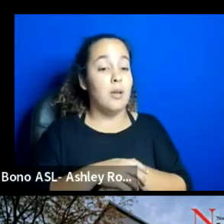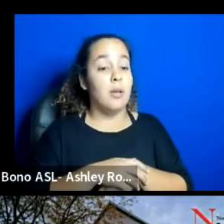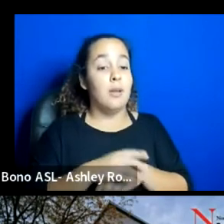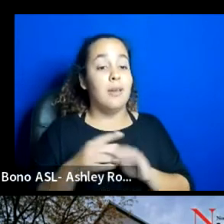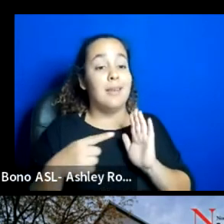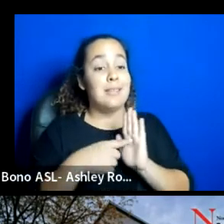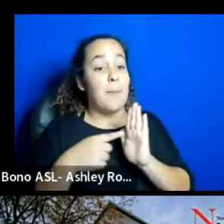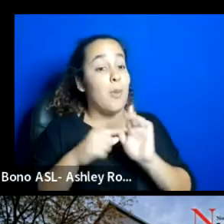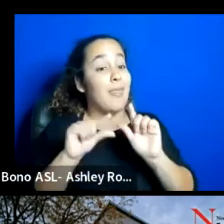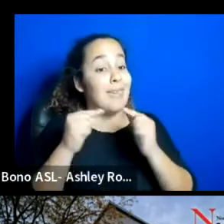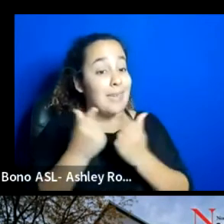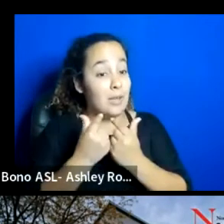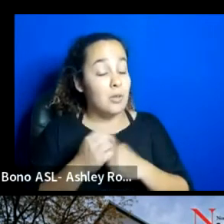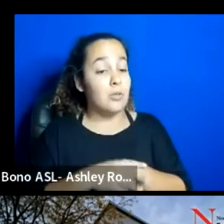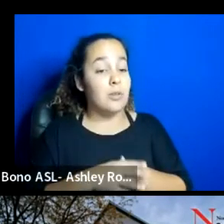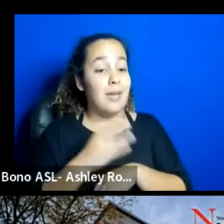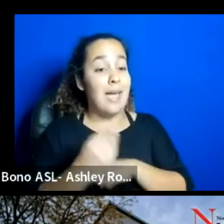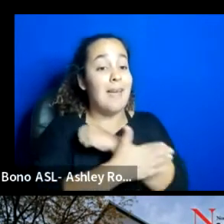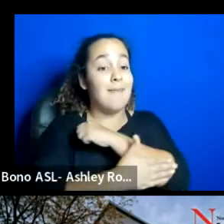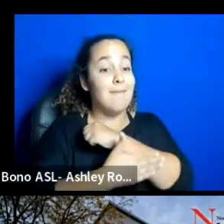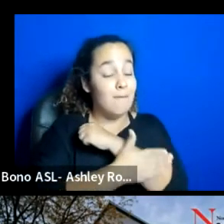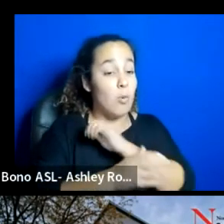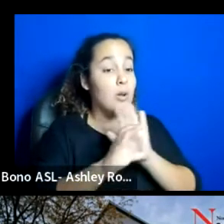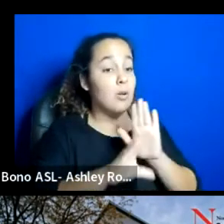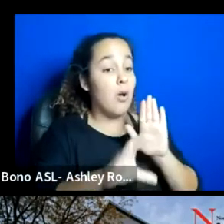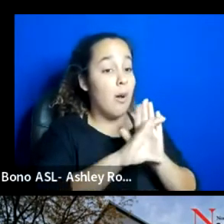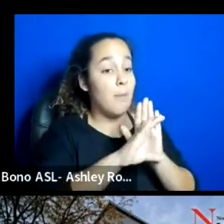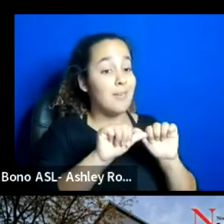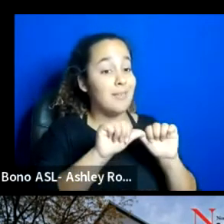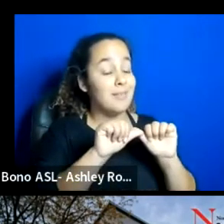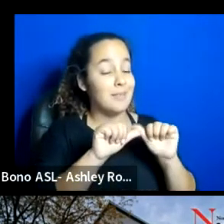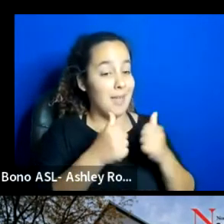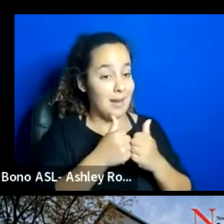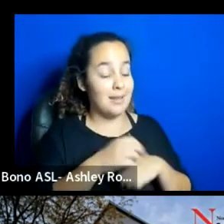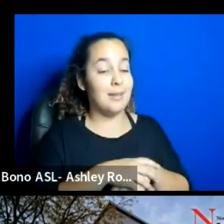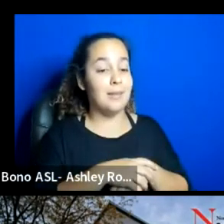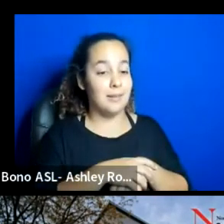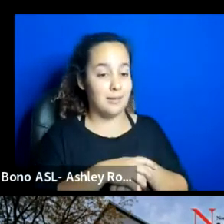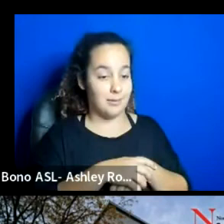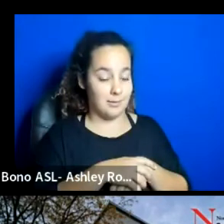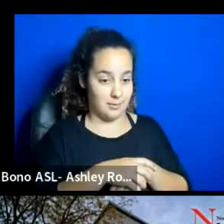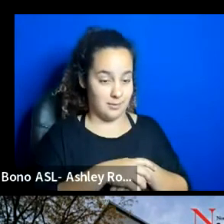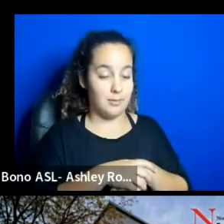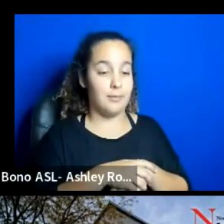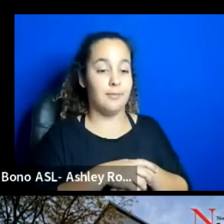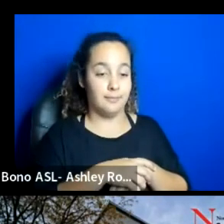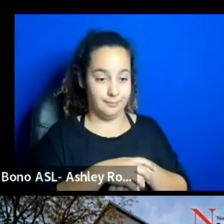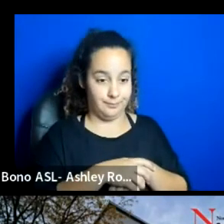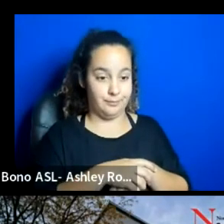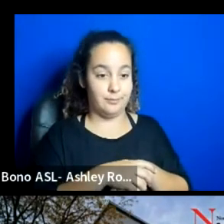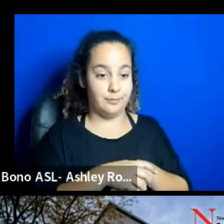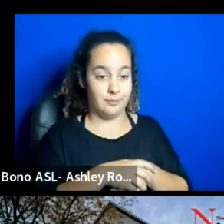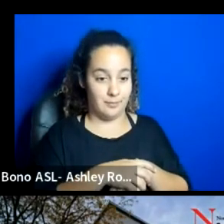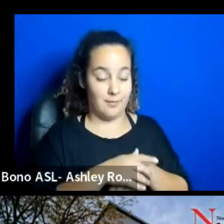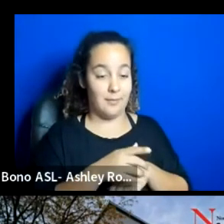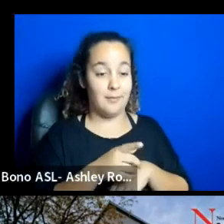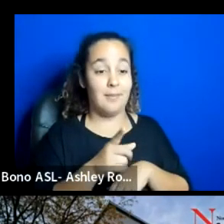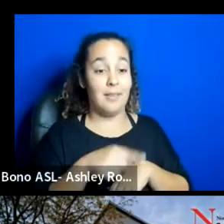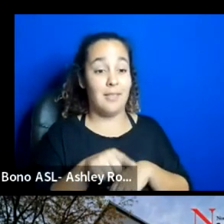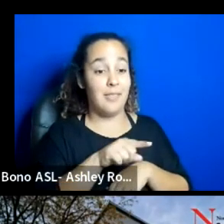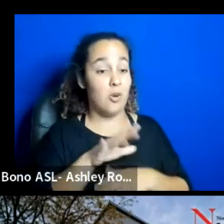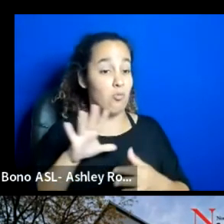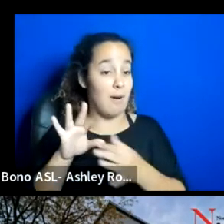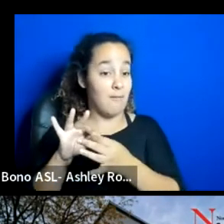Guild and foreign copyright societies such as SACEM. There are references in Salter's book about the